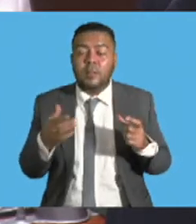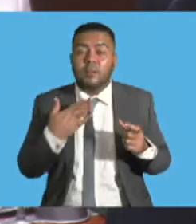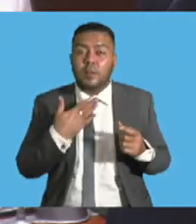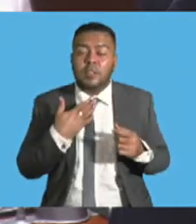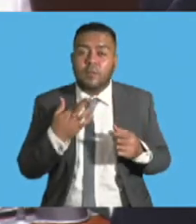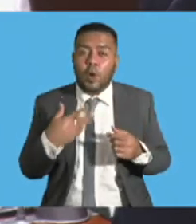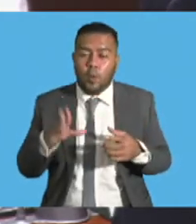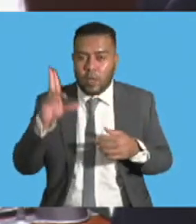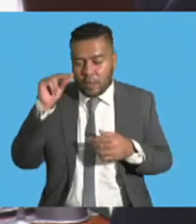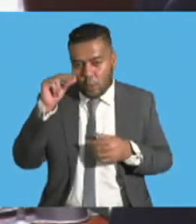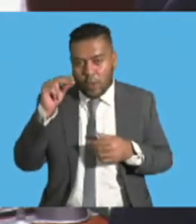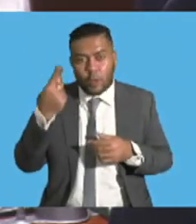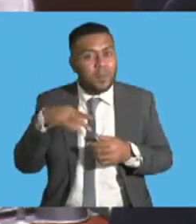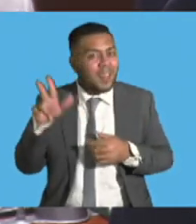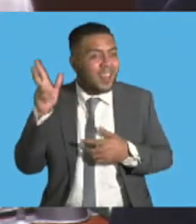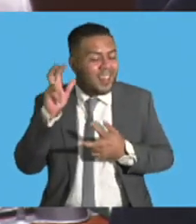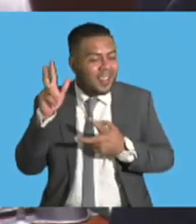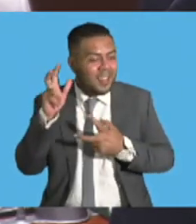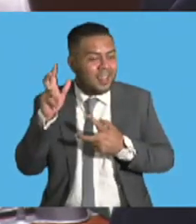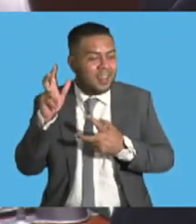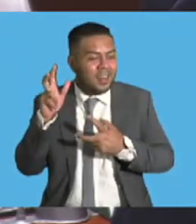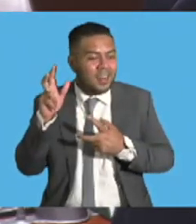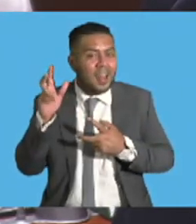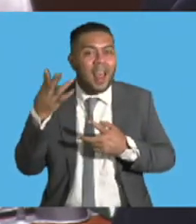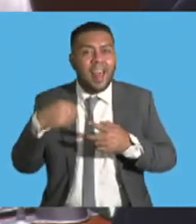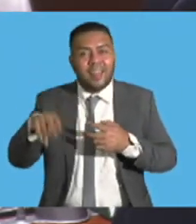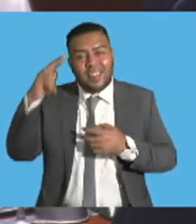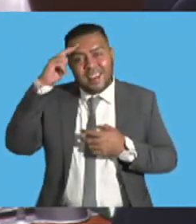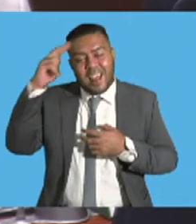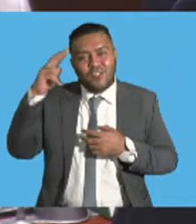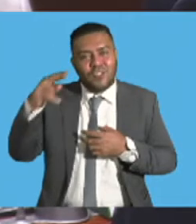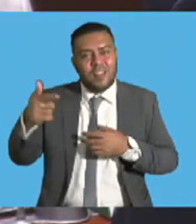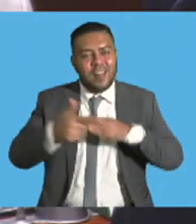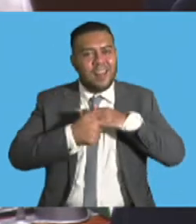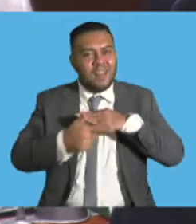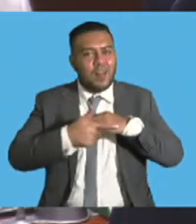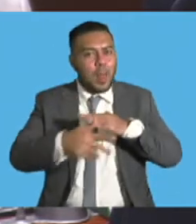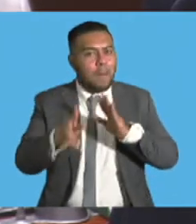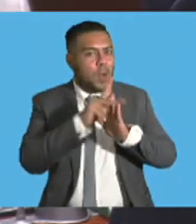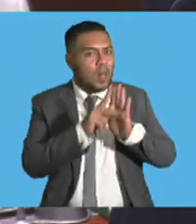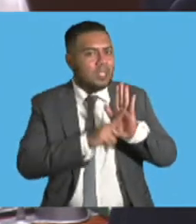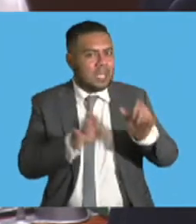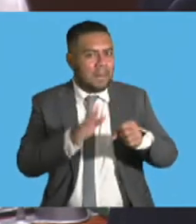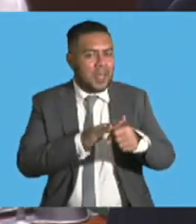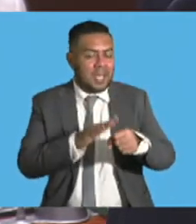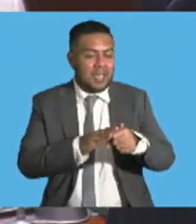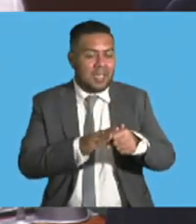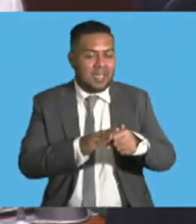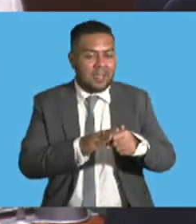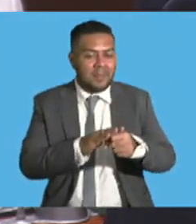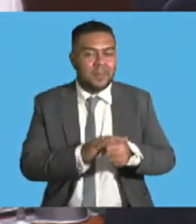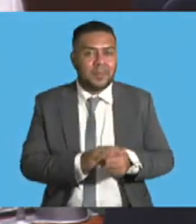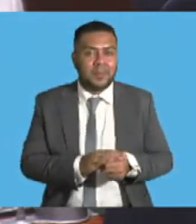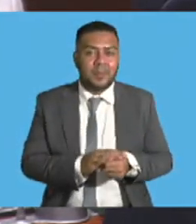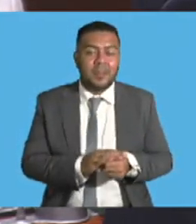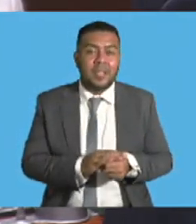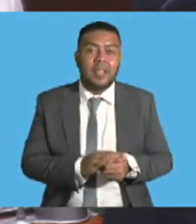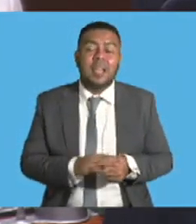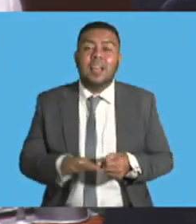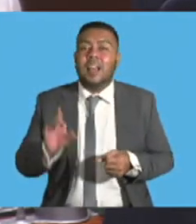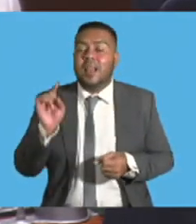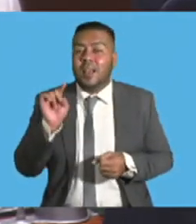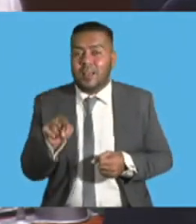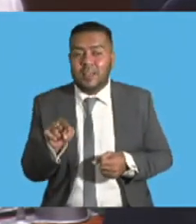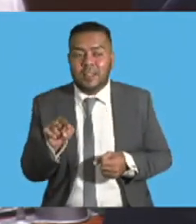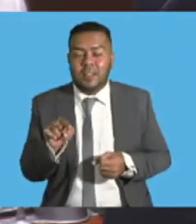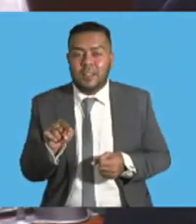owners to be heard at the national level policy making. The implementation of the National iTaukei Resource Owners meeting